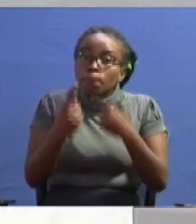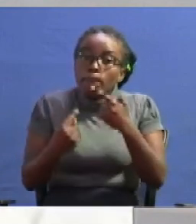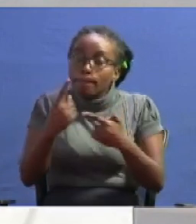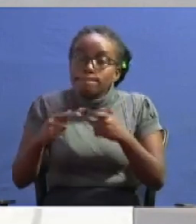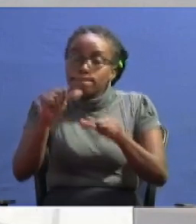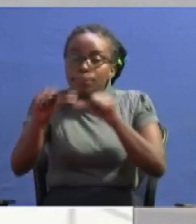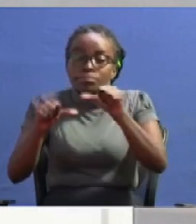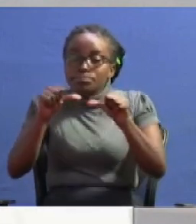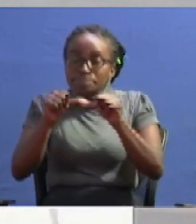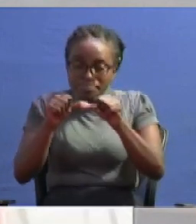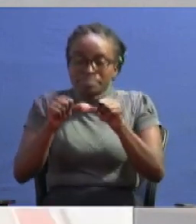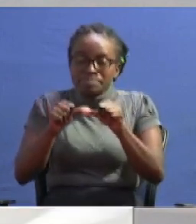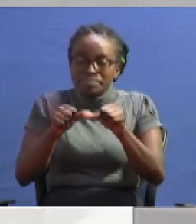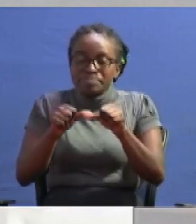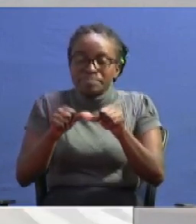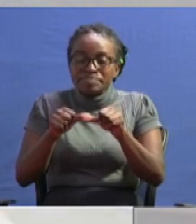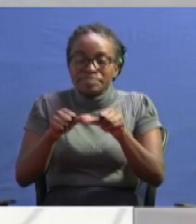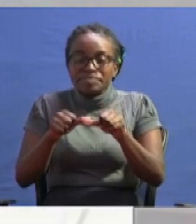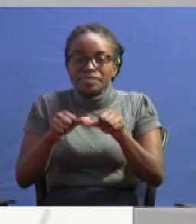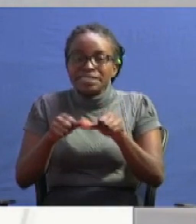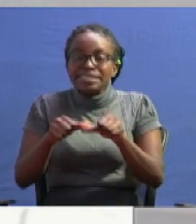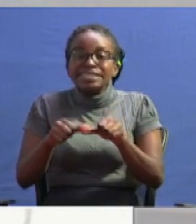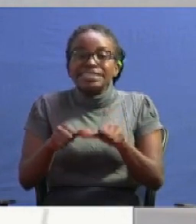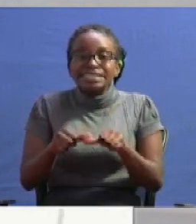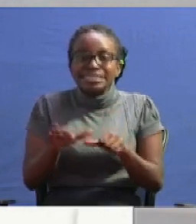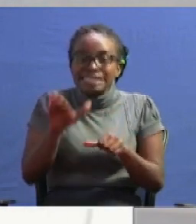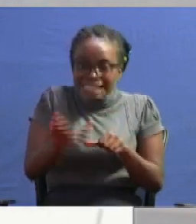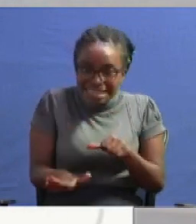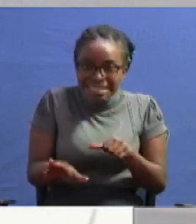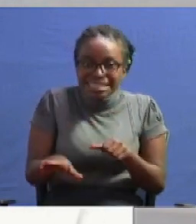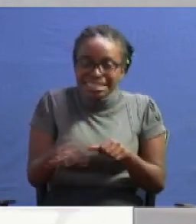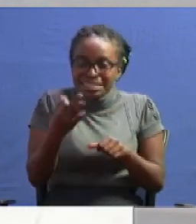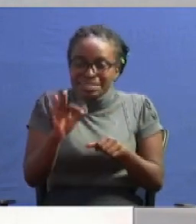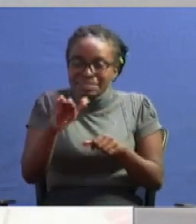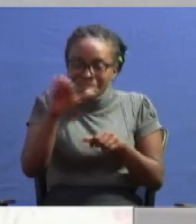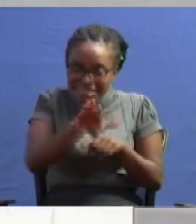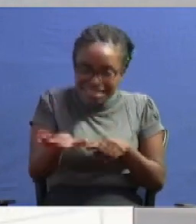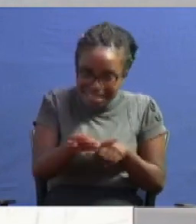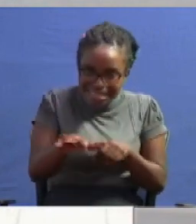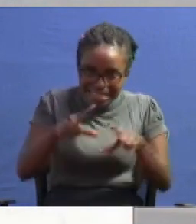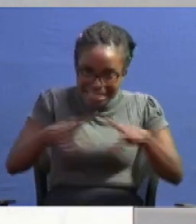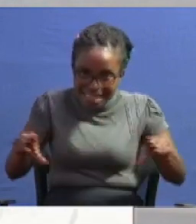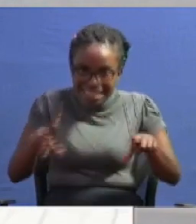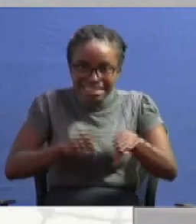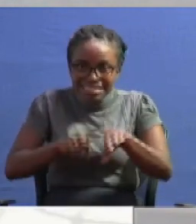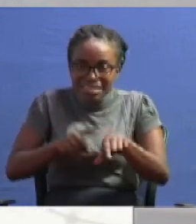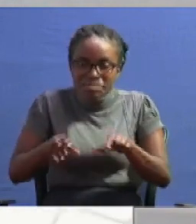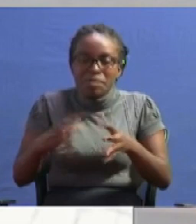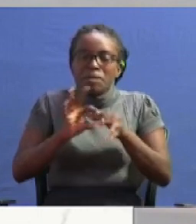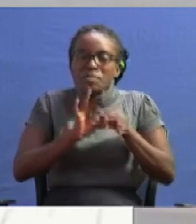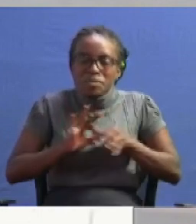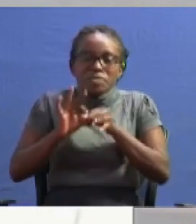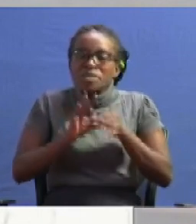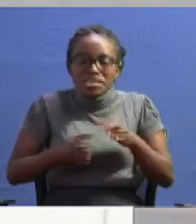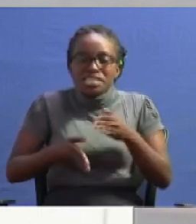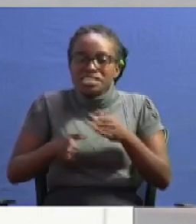land. I'm talking about the Mount Kenya sons. Yes. Being used to actually, bring some sort of disunity and